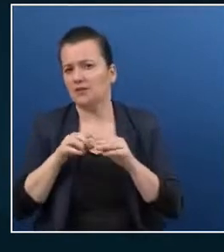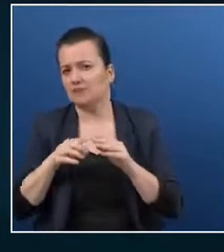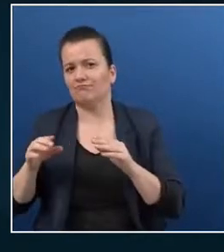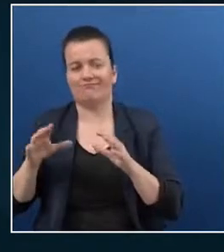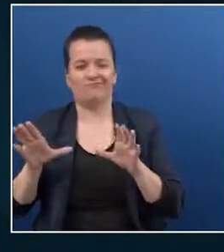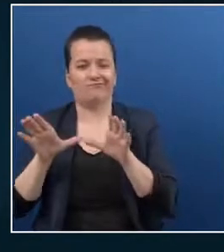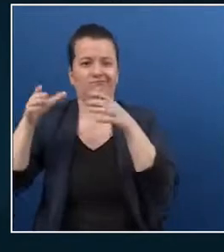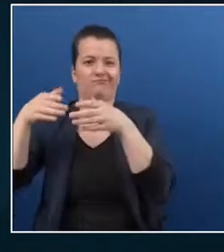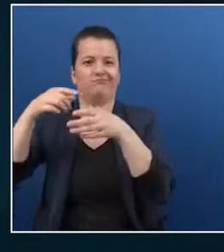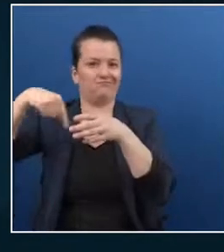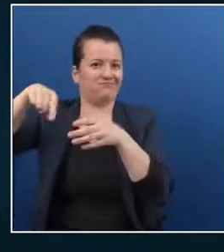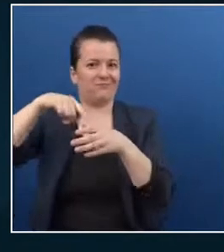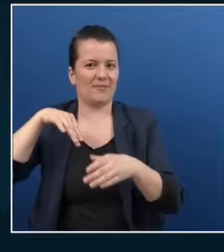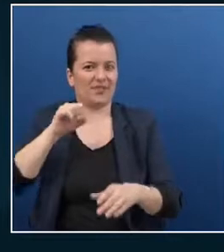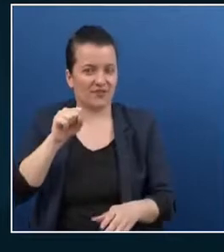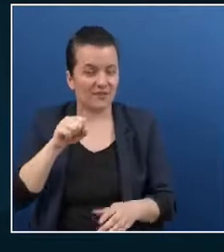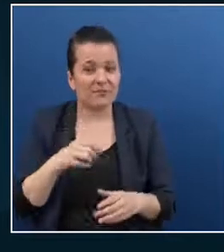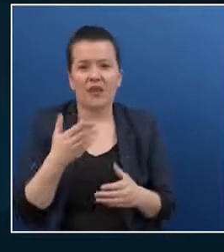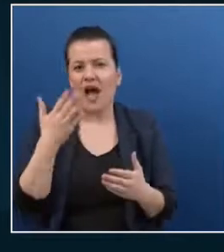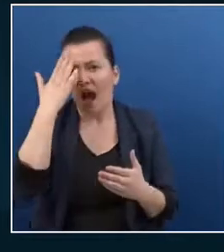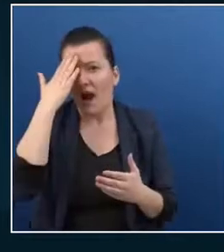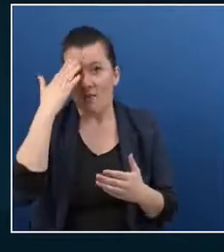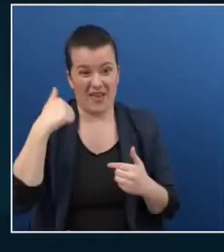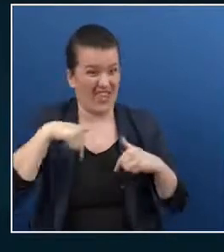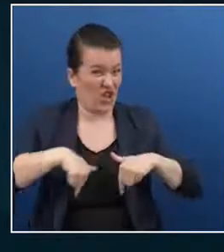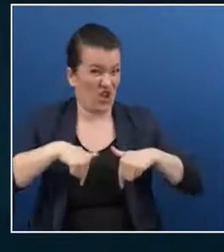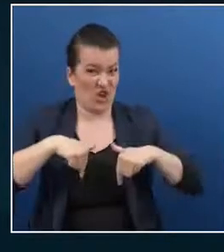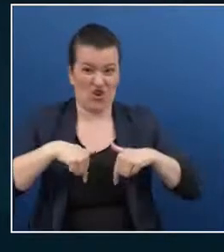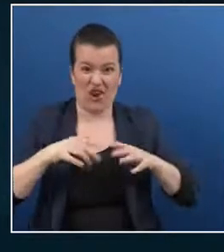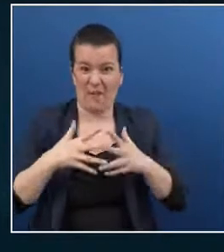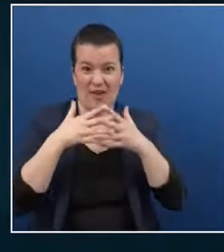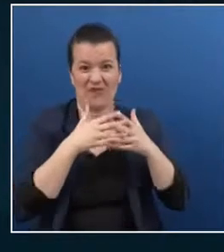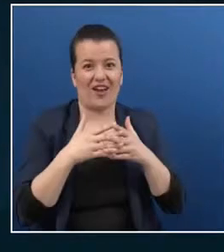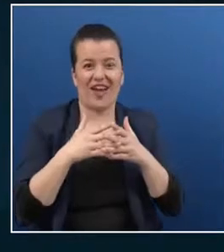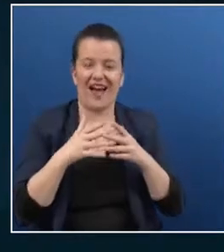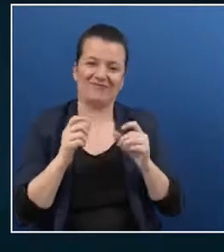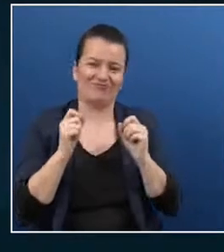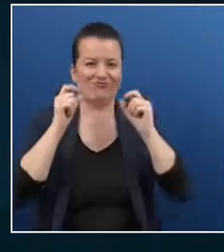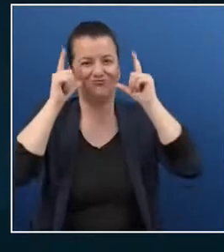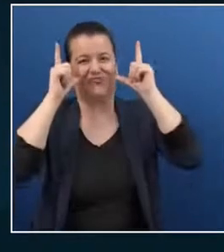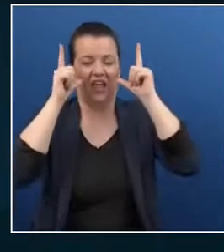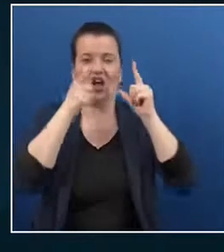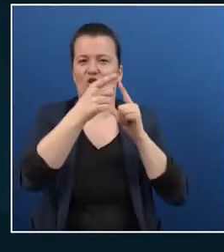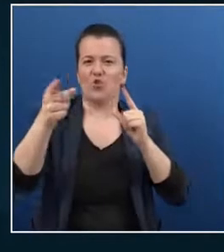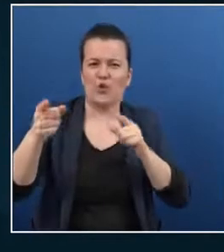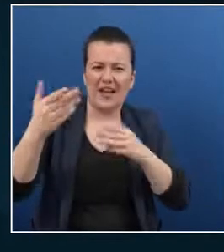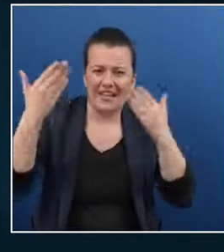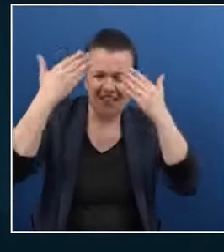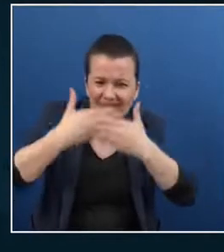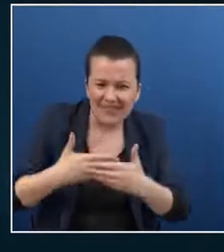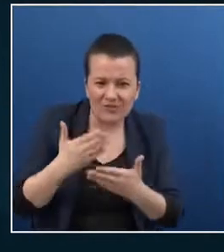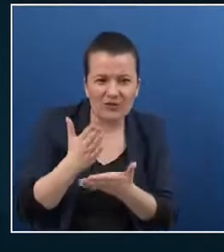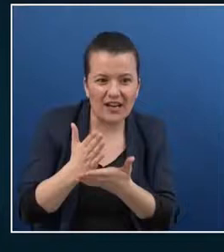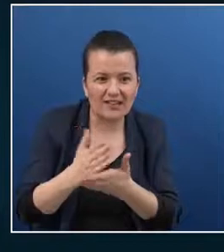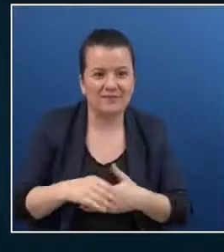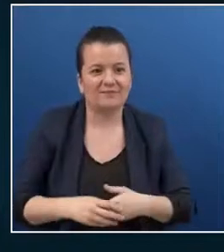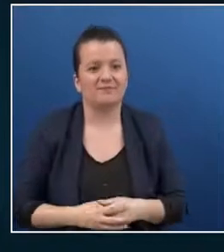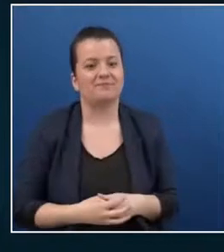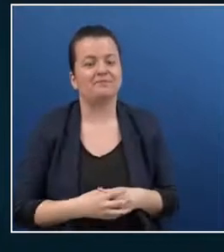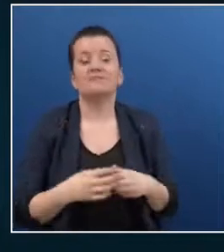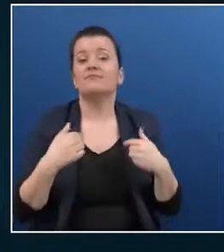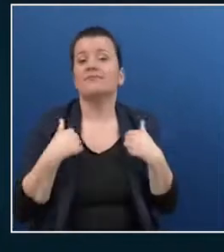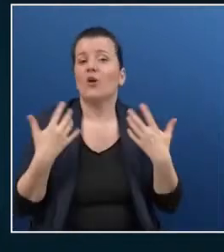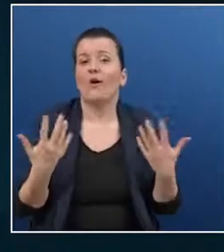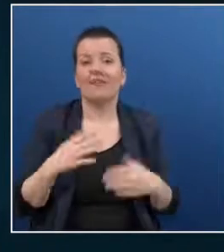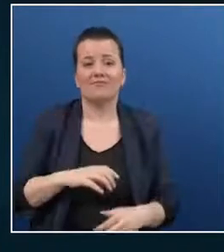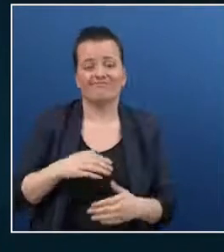in the evening. I'm really, really thrilled to be here today. My hobbies include chasing my 9-year-old around, and you